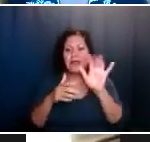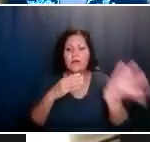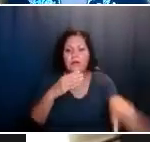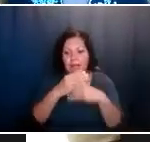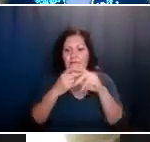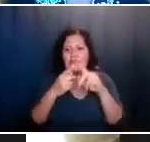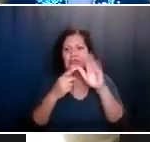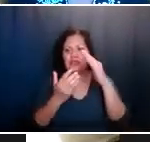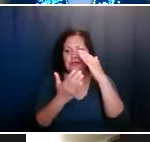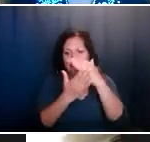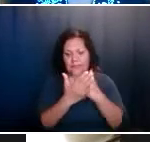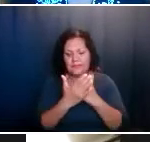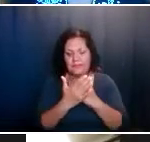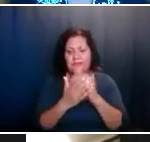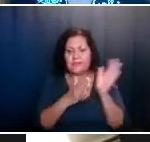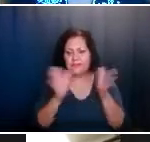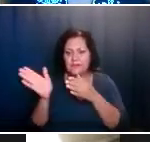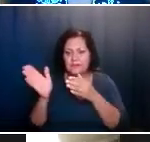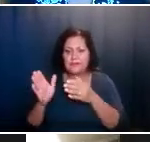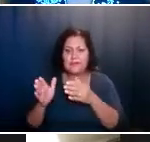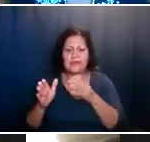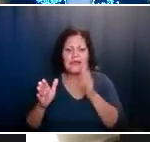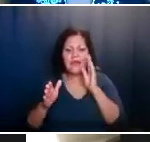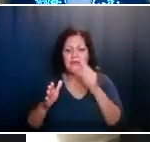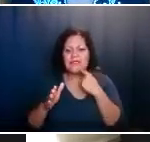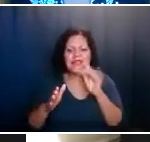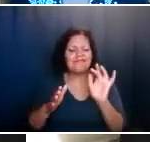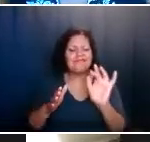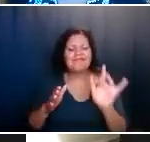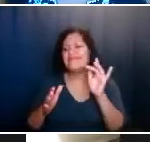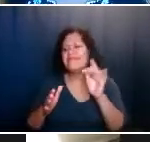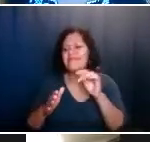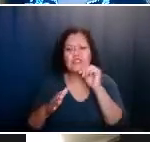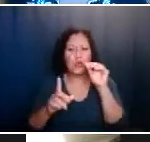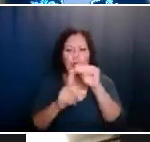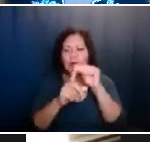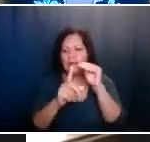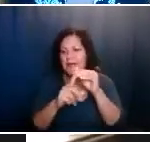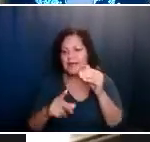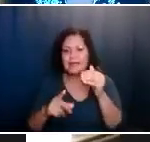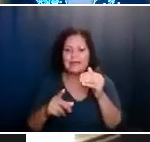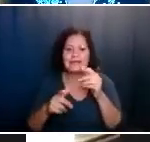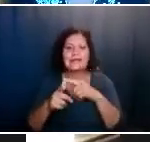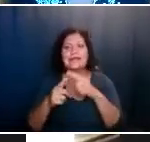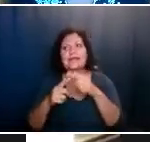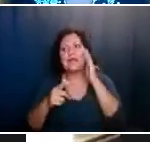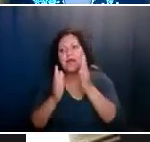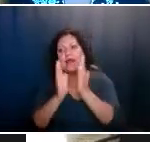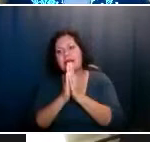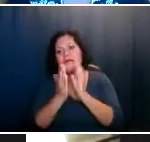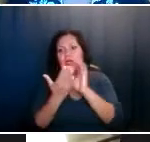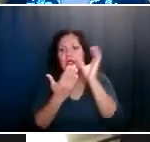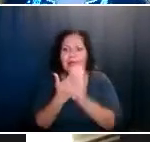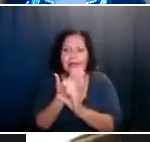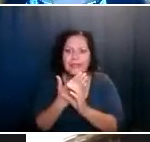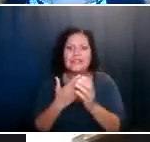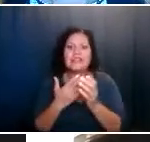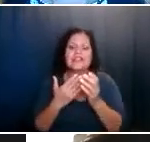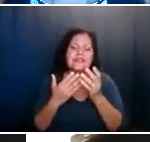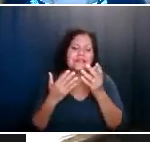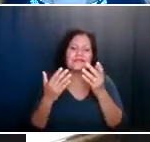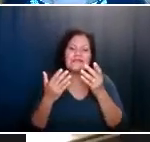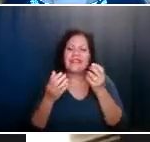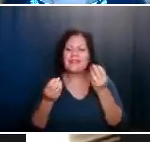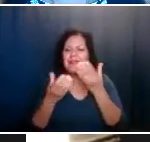say no reminder, because then it's going to ask you for your calendar and all sorts of things. And then